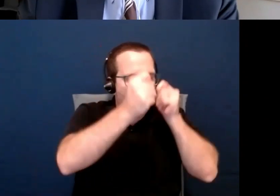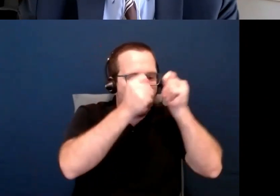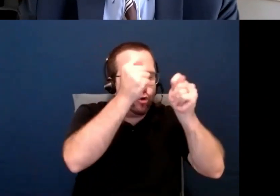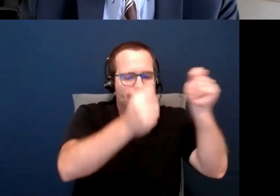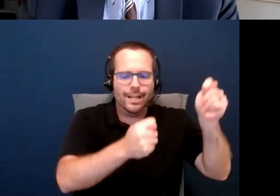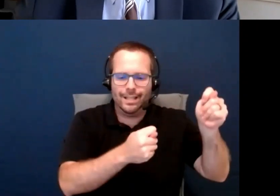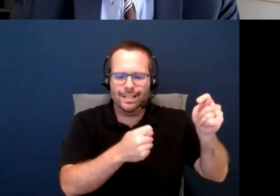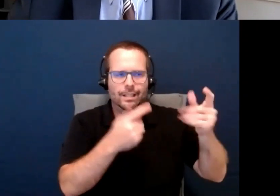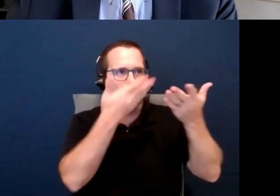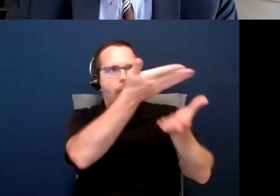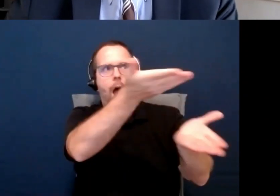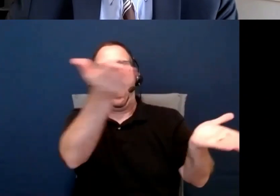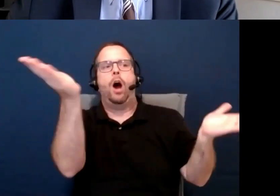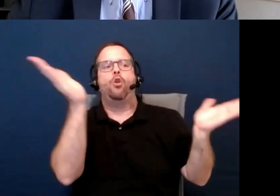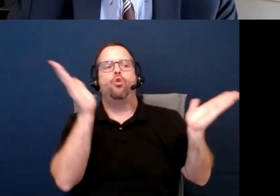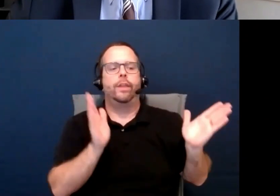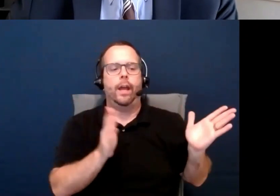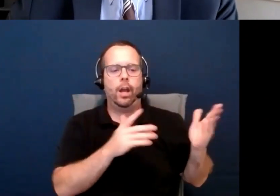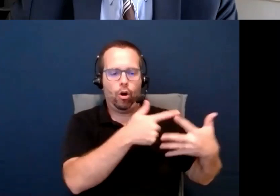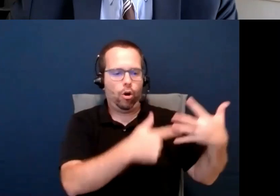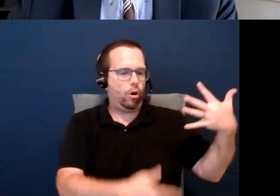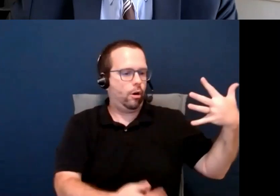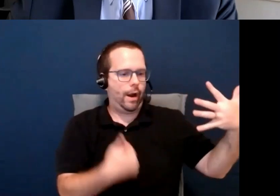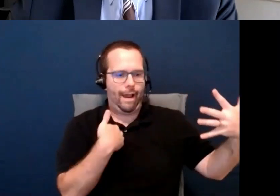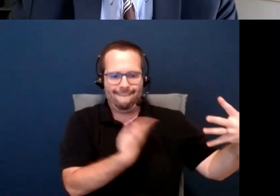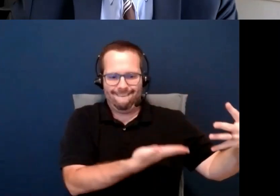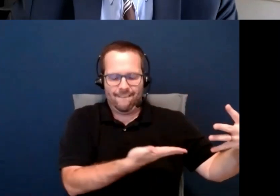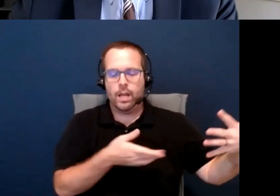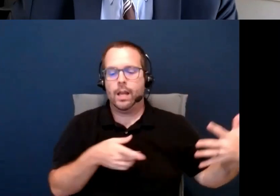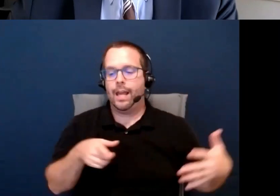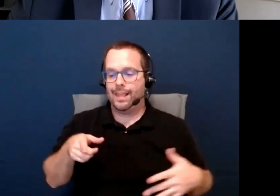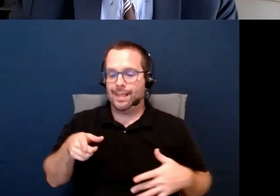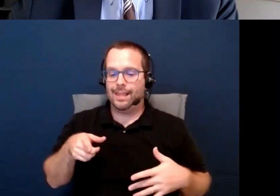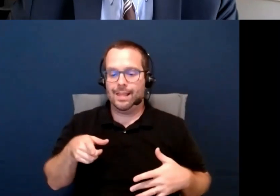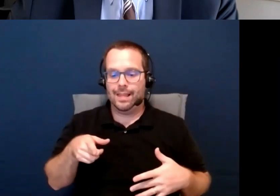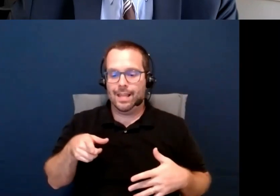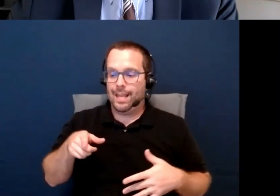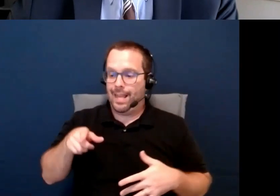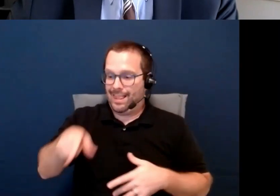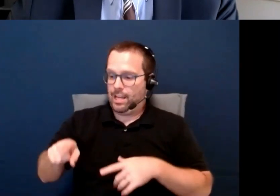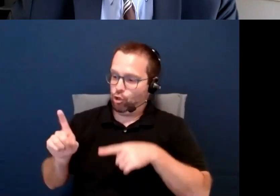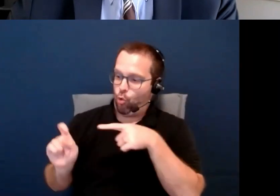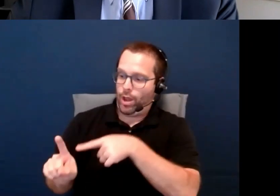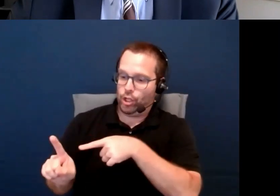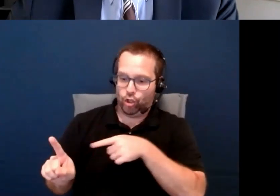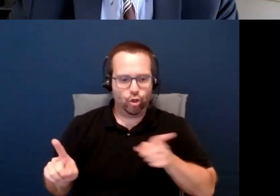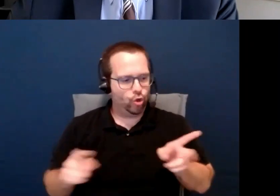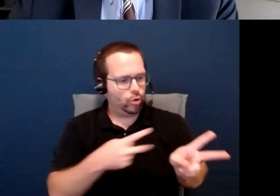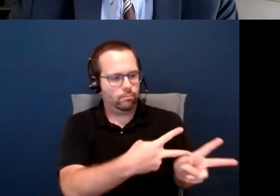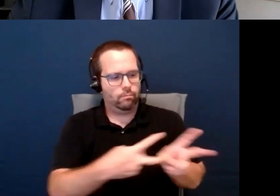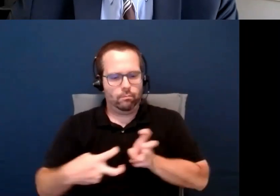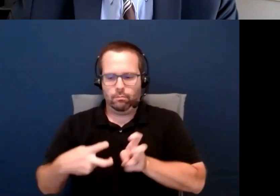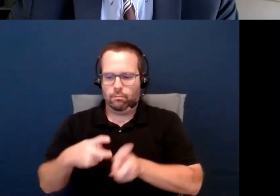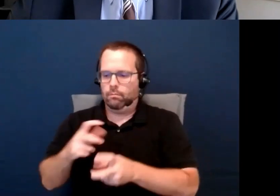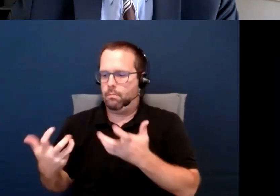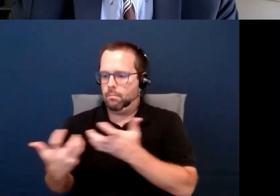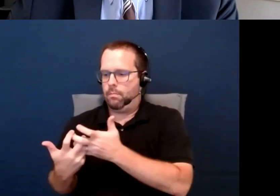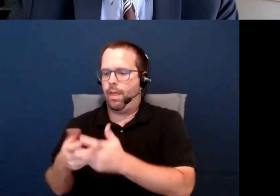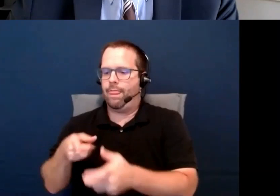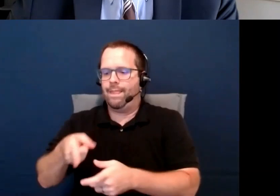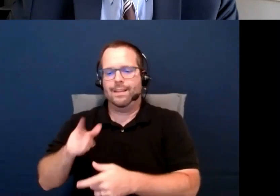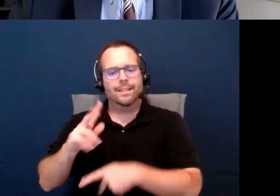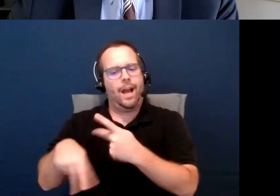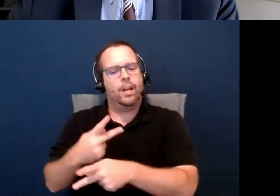why you're investigating these questions with these kinds of data, because then you're building a rationale for